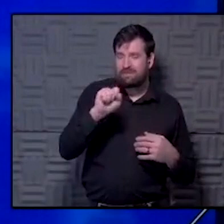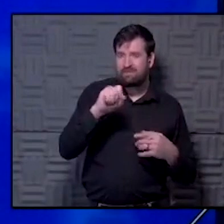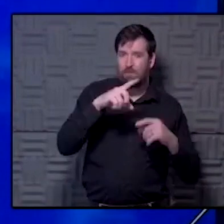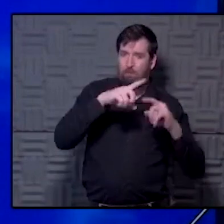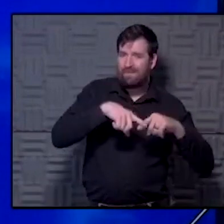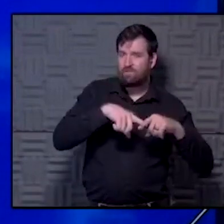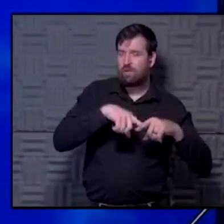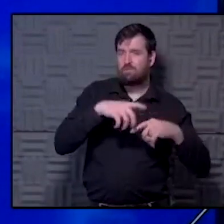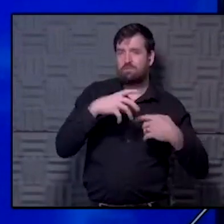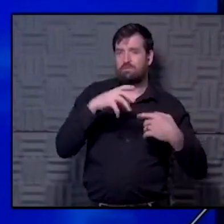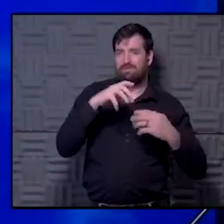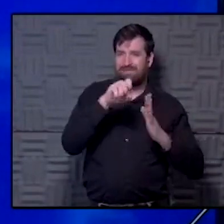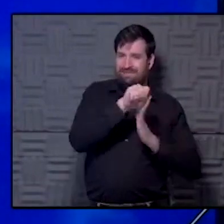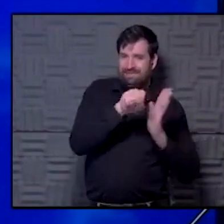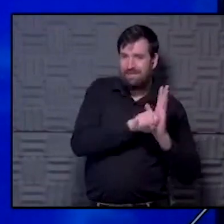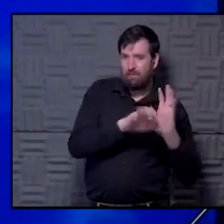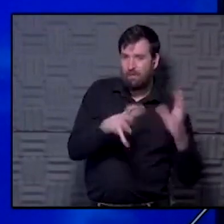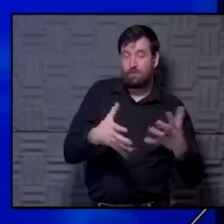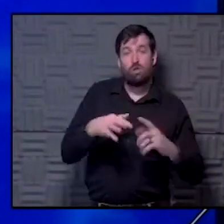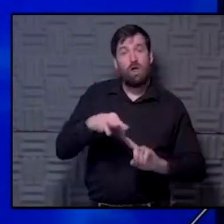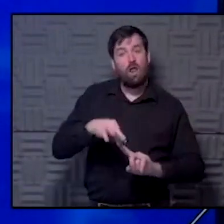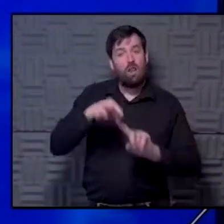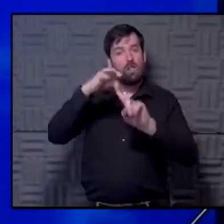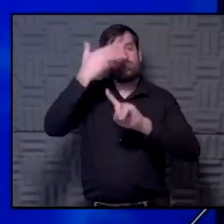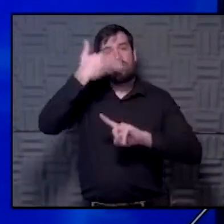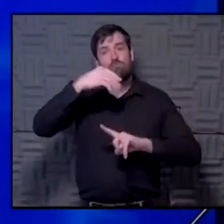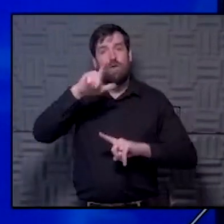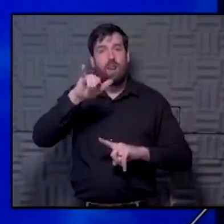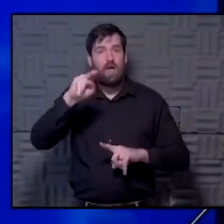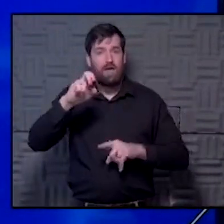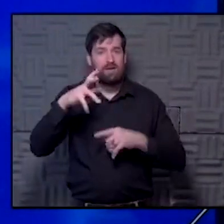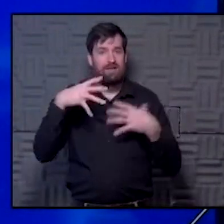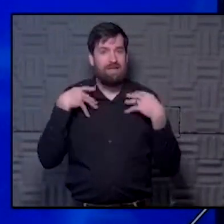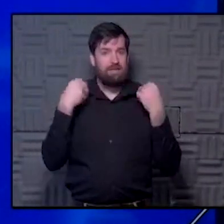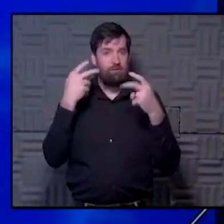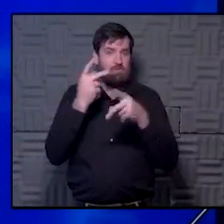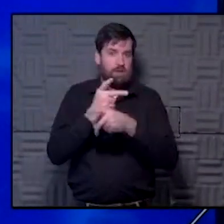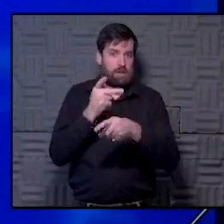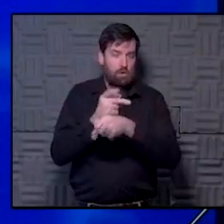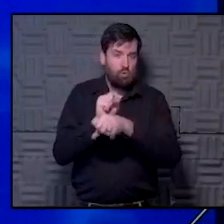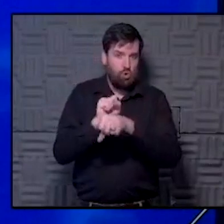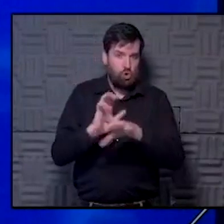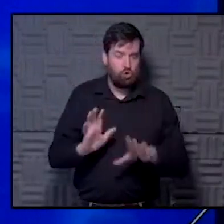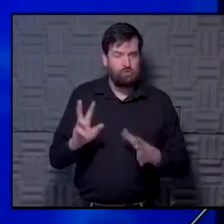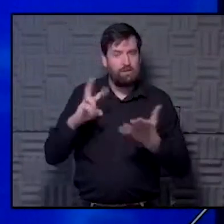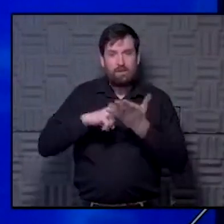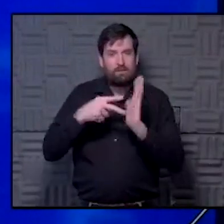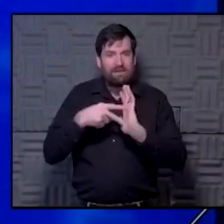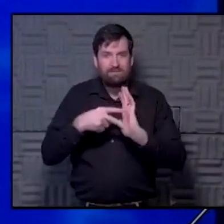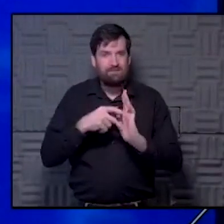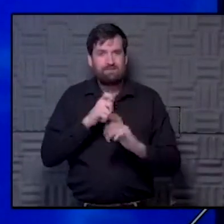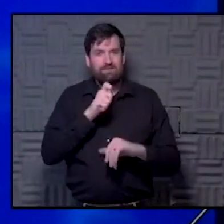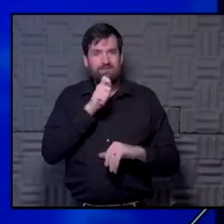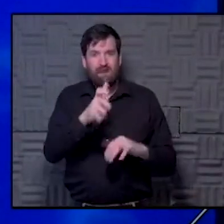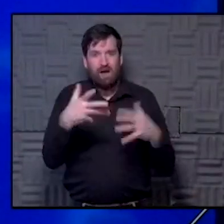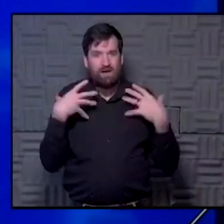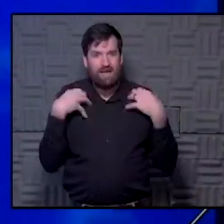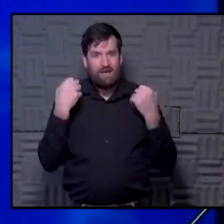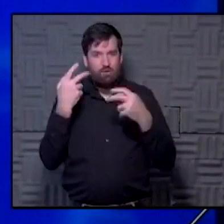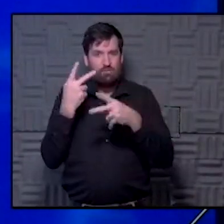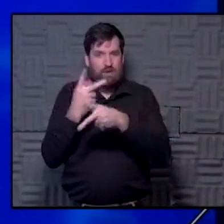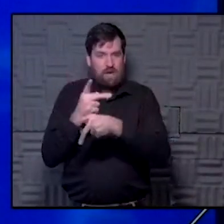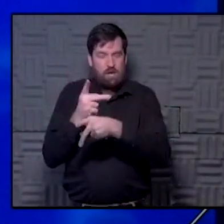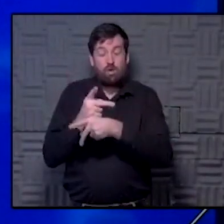state population. Unless there are frontline healthcare workers in Kansas, that means non-Kansas residents are receiving vaccinations allotted